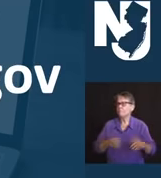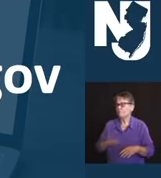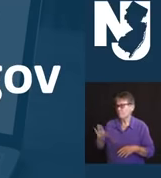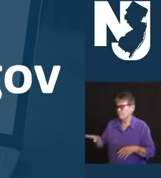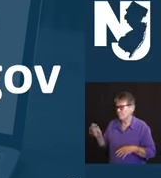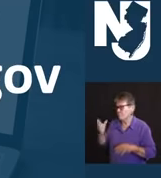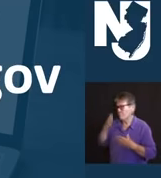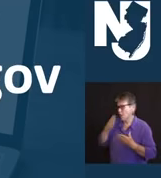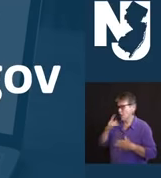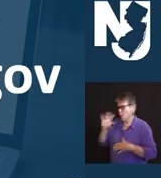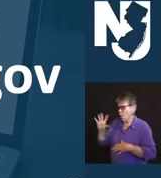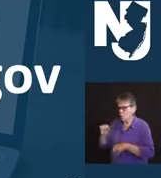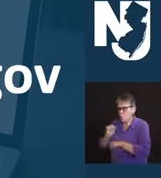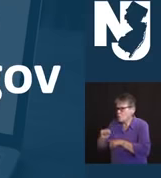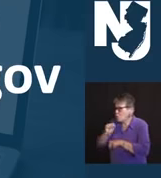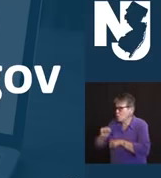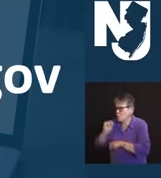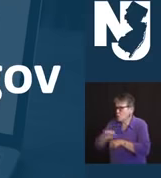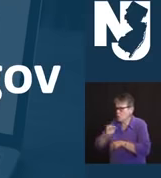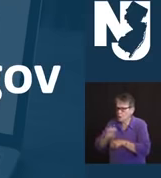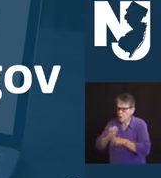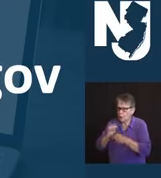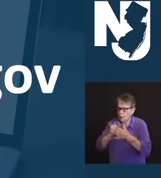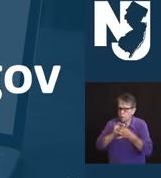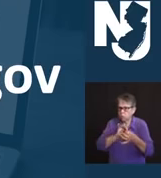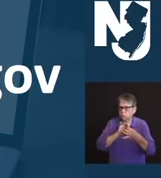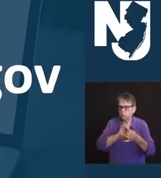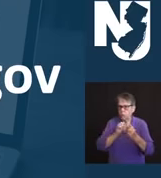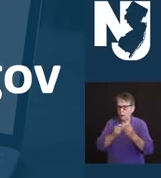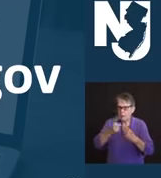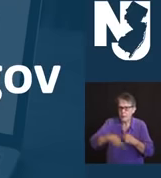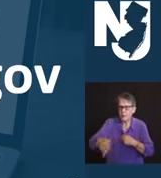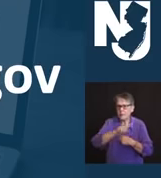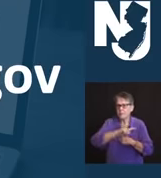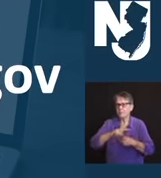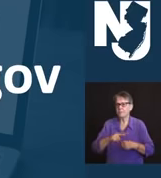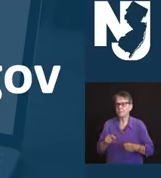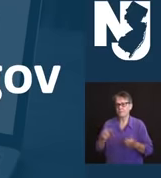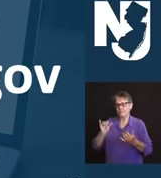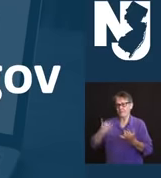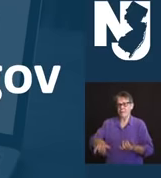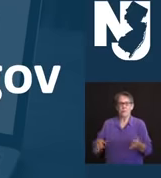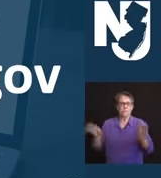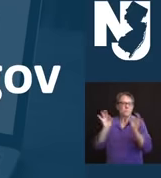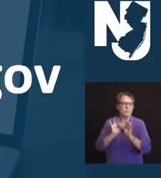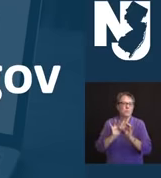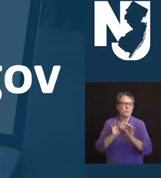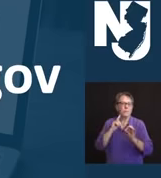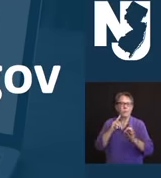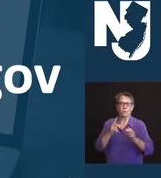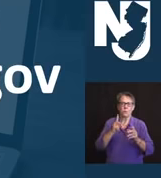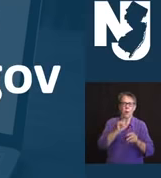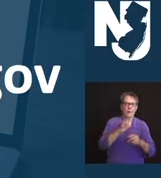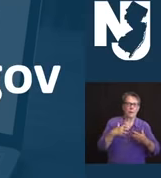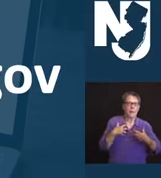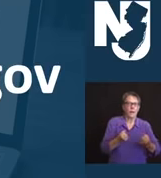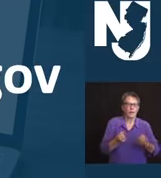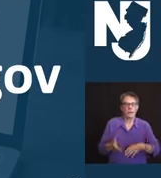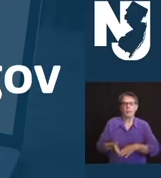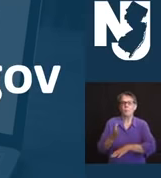hearing more on this great work. We heard the voices of casino operators and restaurant owners, labor leaders, and our